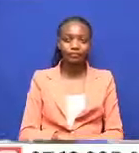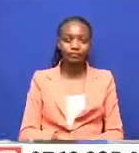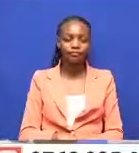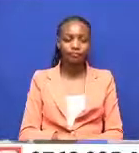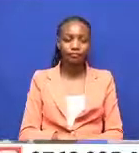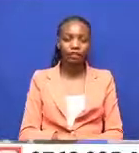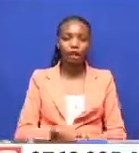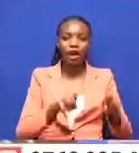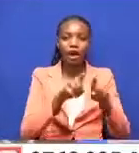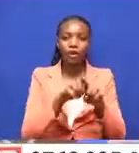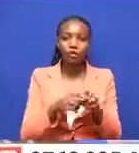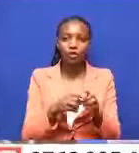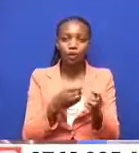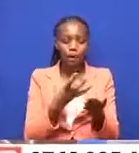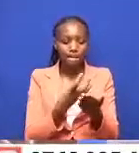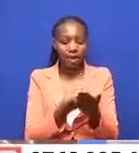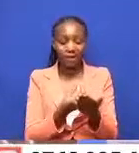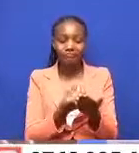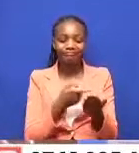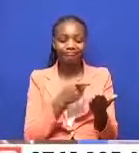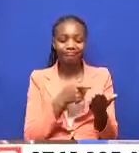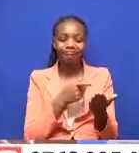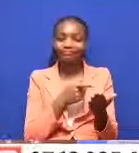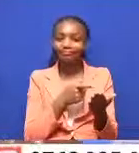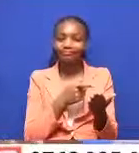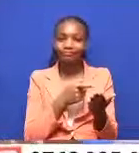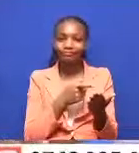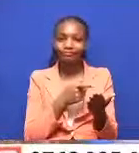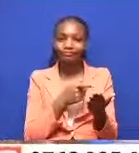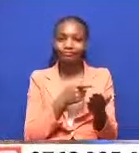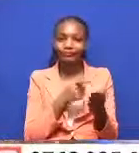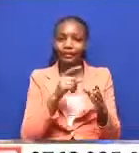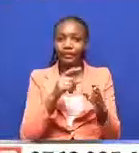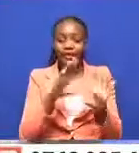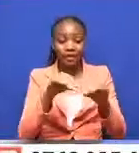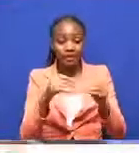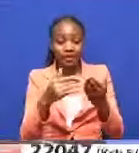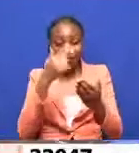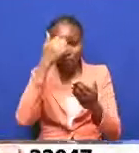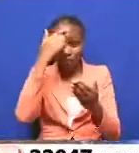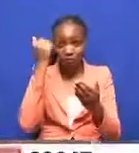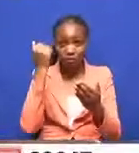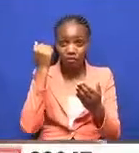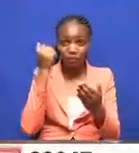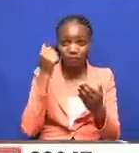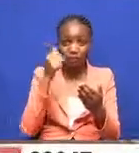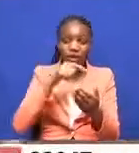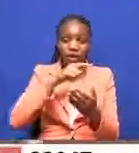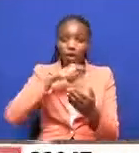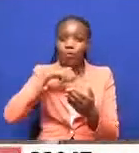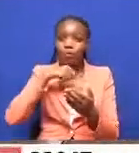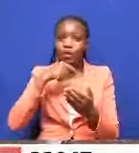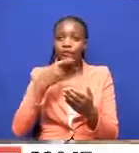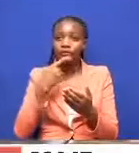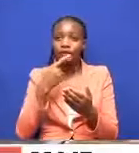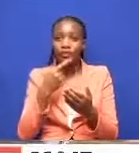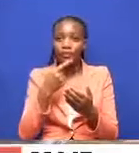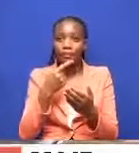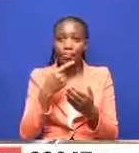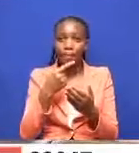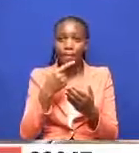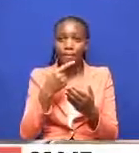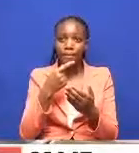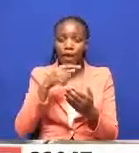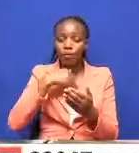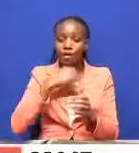There is monies that are unabsorbed, but they are committed, because already we have said that there